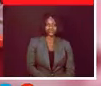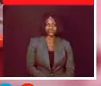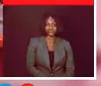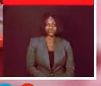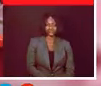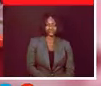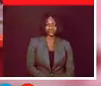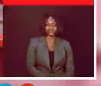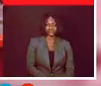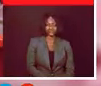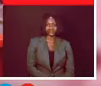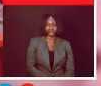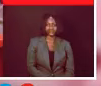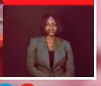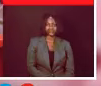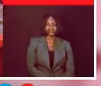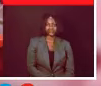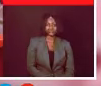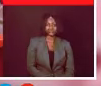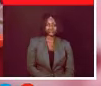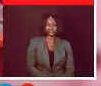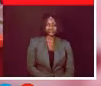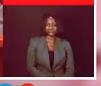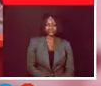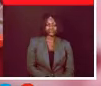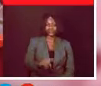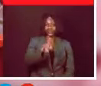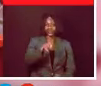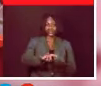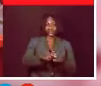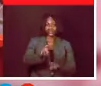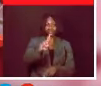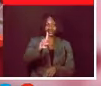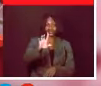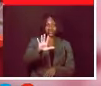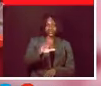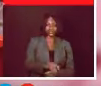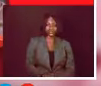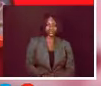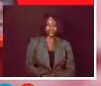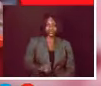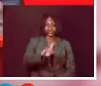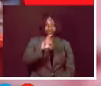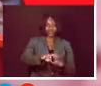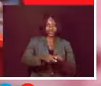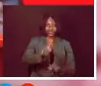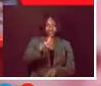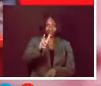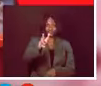So we turn to question 215. 215.